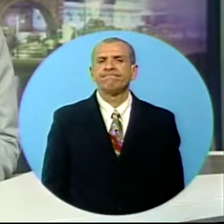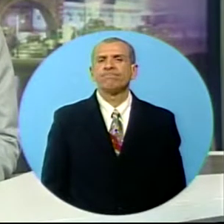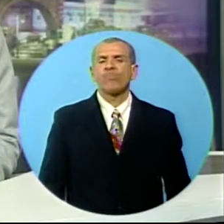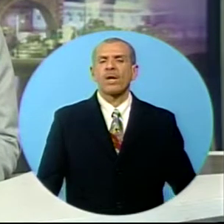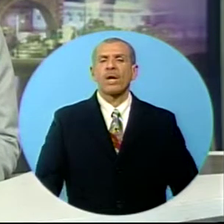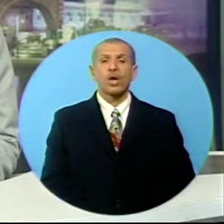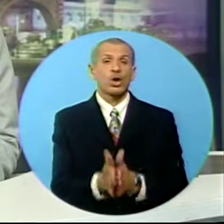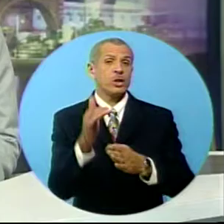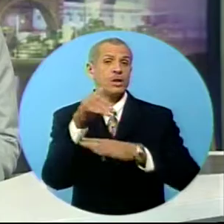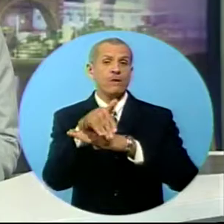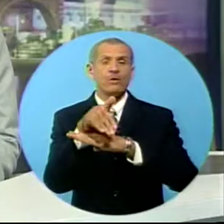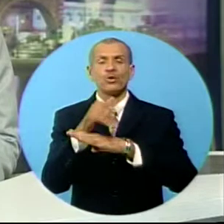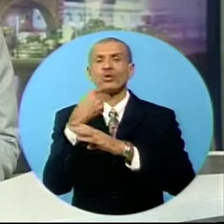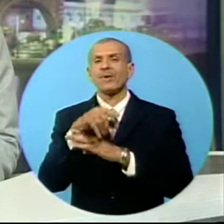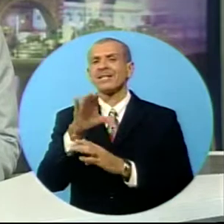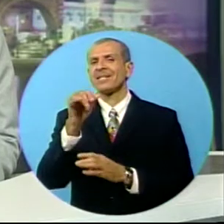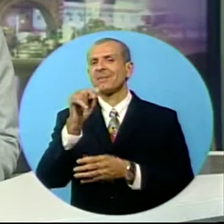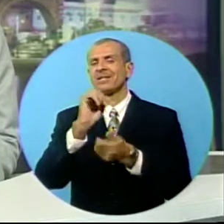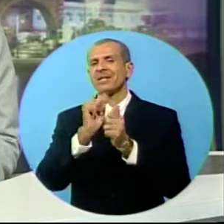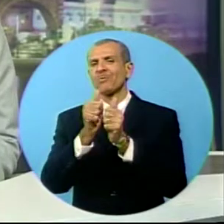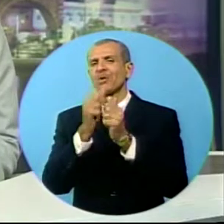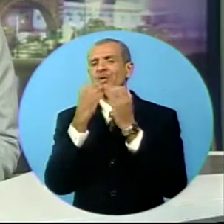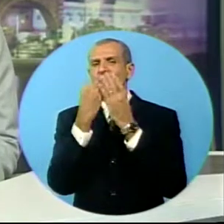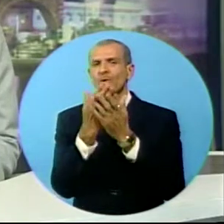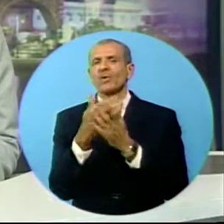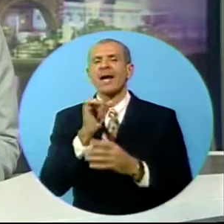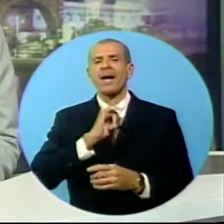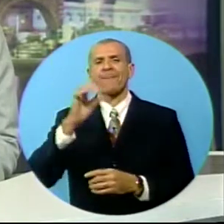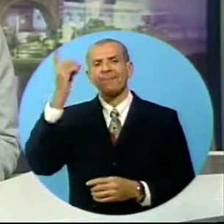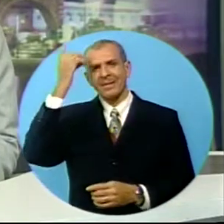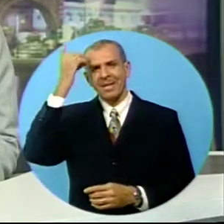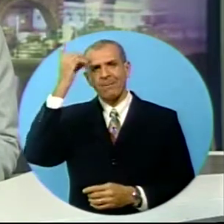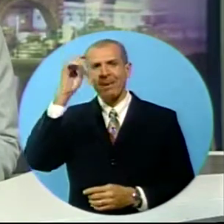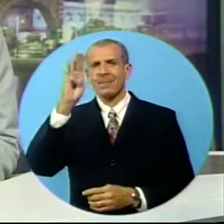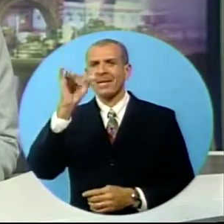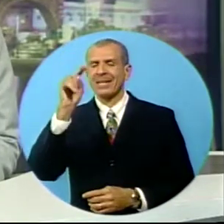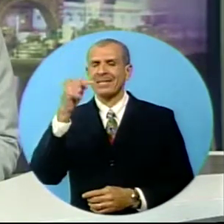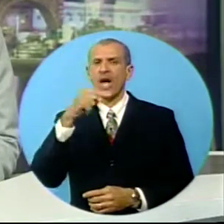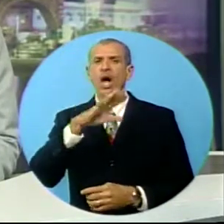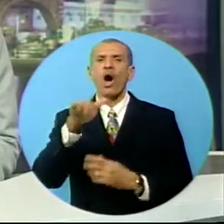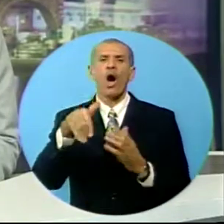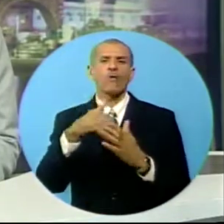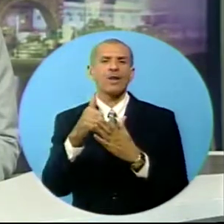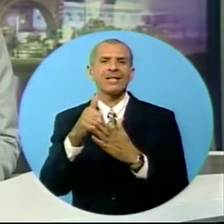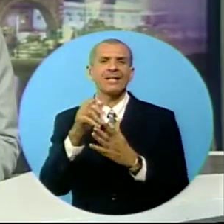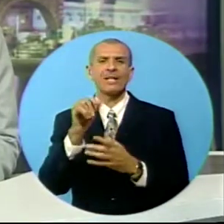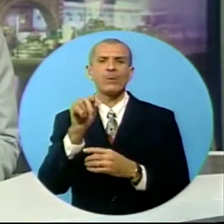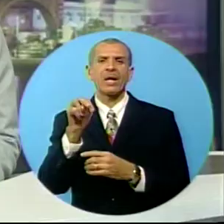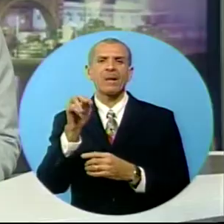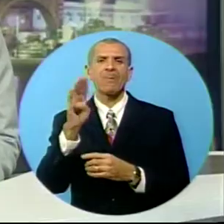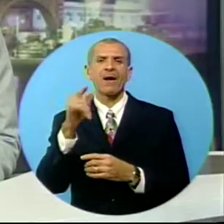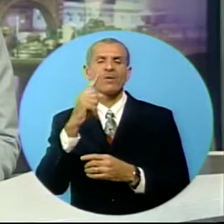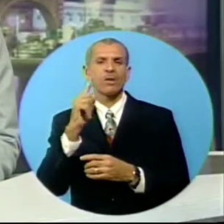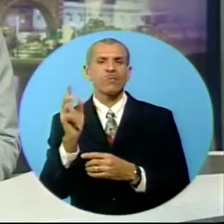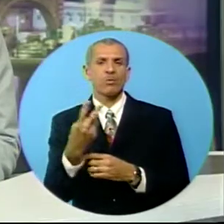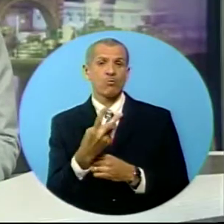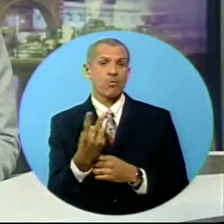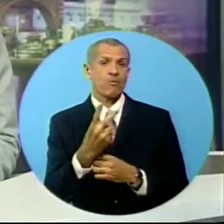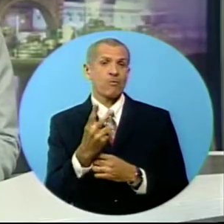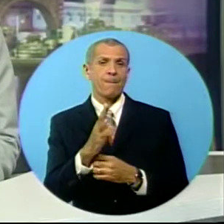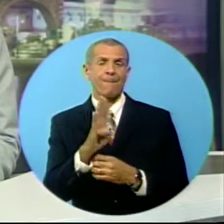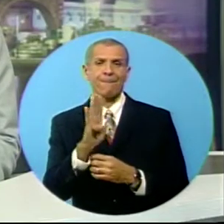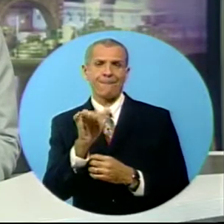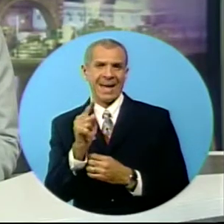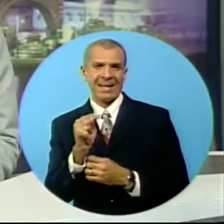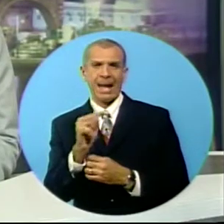very good evening to you with the cbc sports news i'm damien best all around the dwayne bravo produced with both bat and ball to help